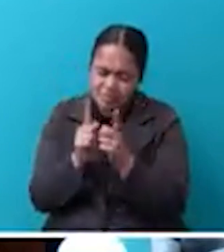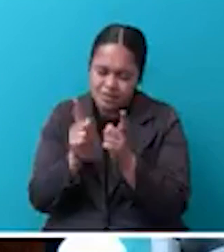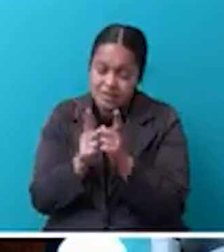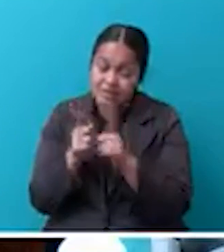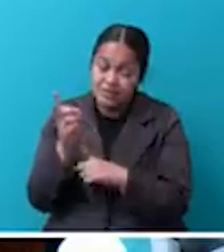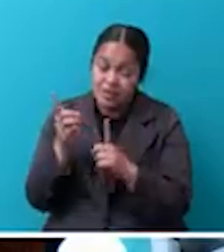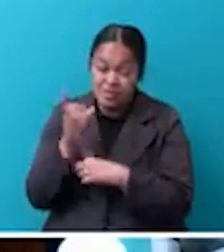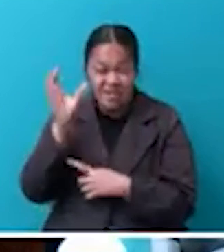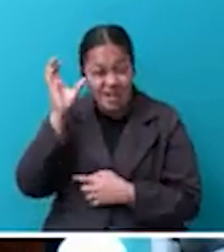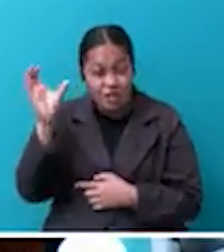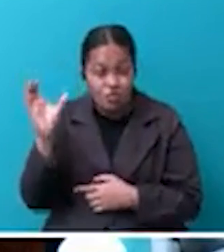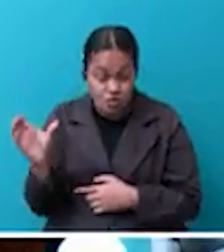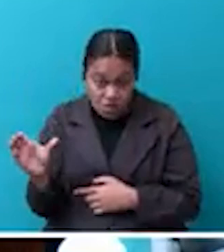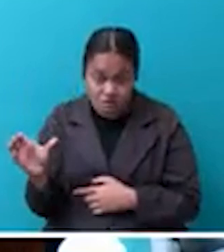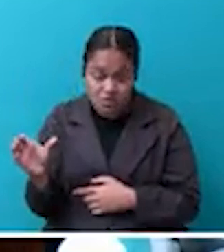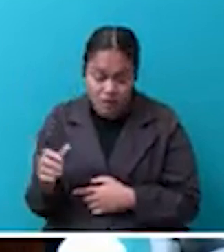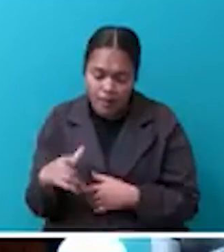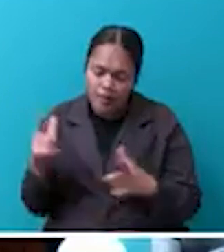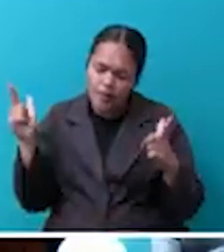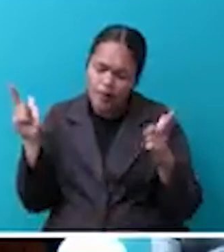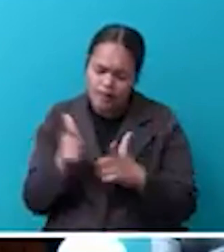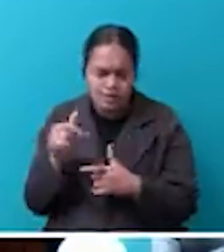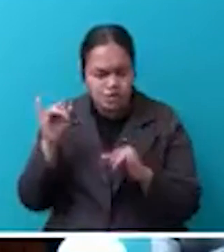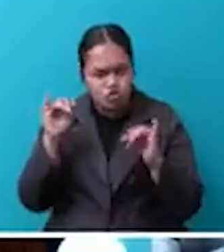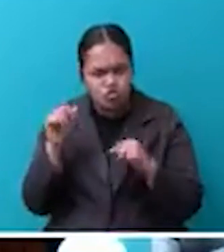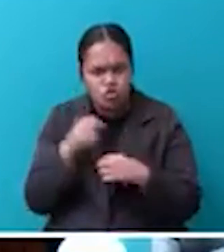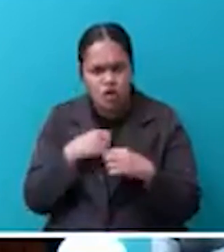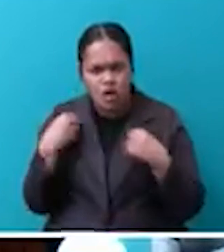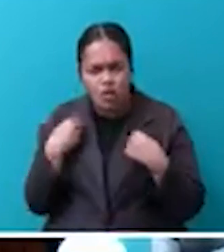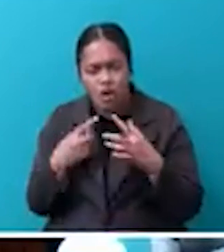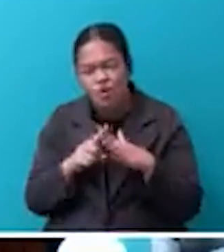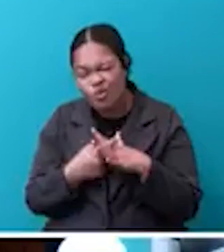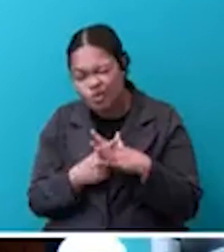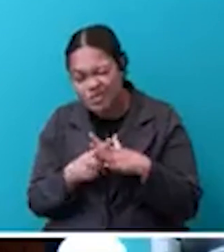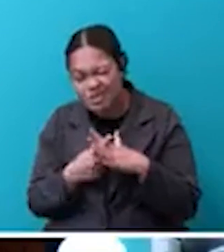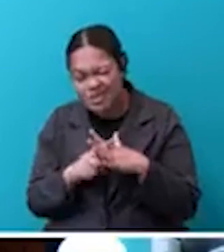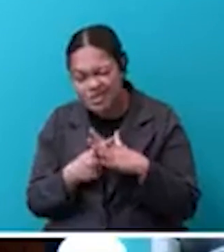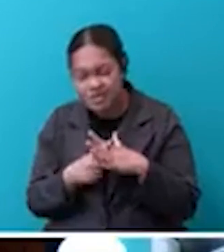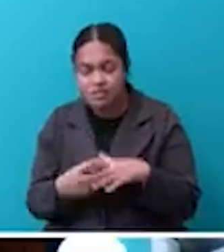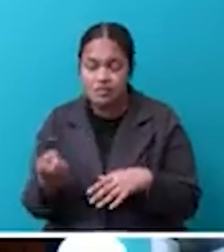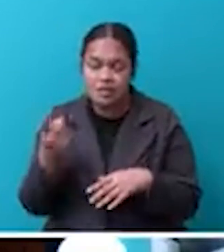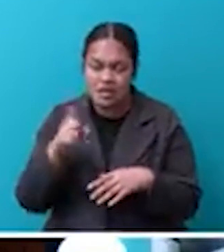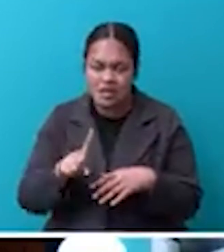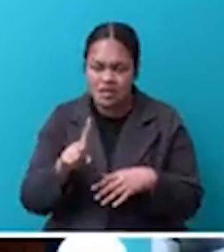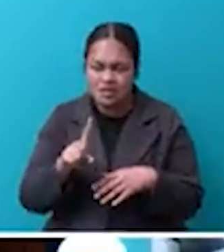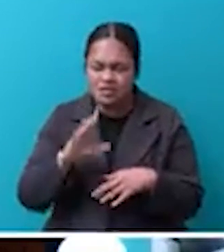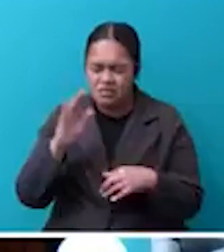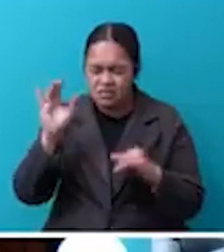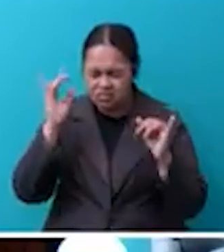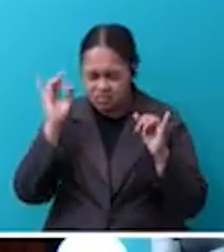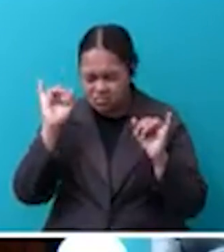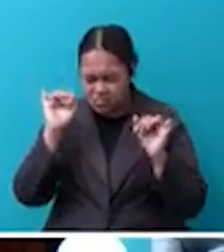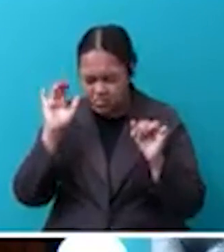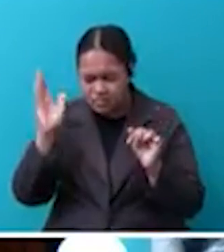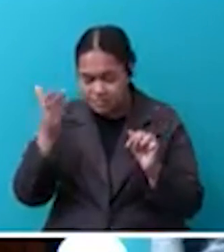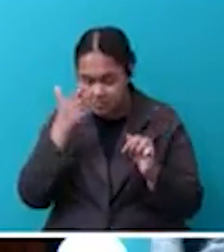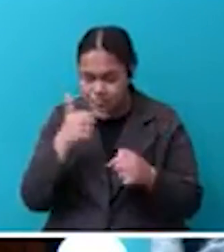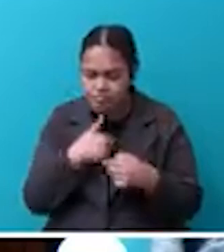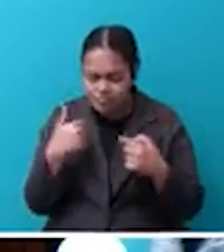countries, it is less of an issue in our context and circumstances, and we can take some